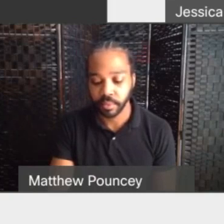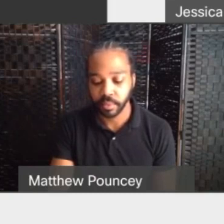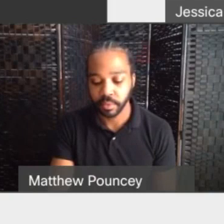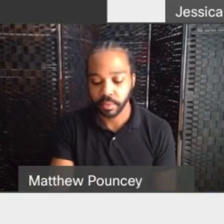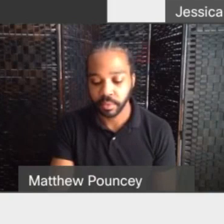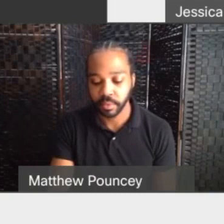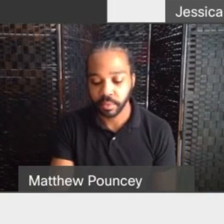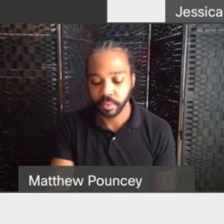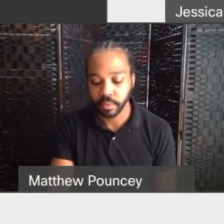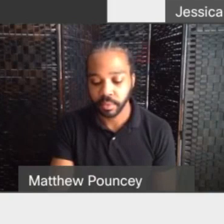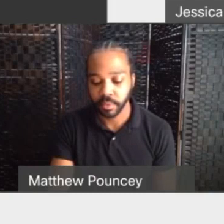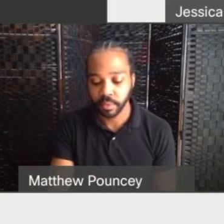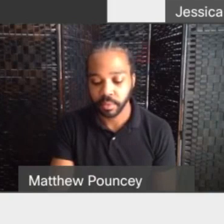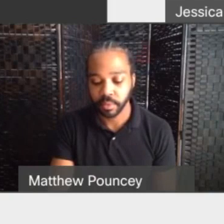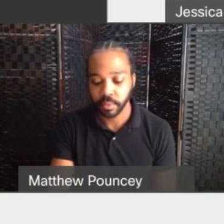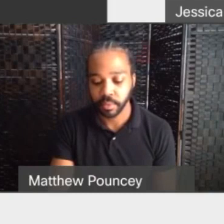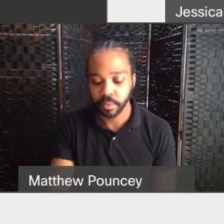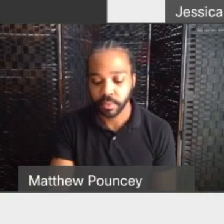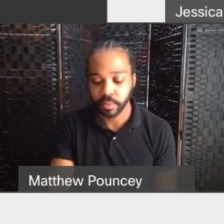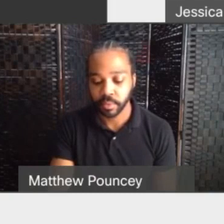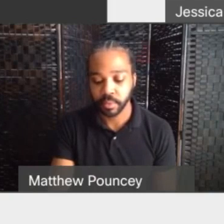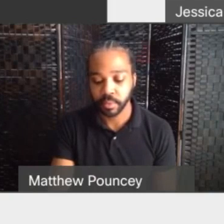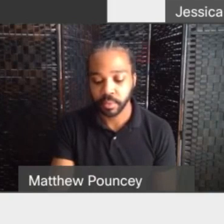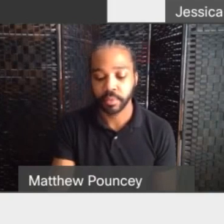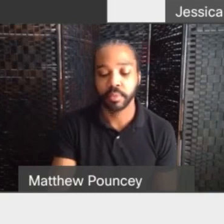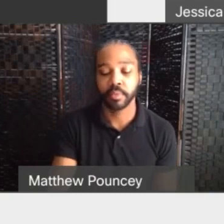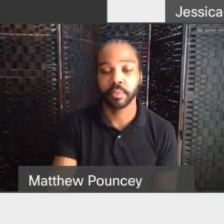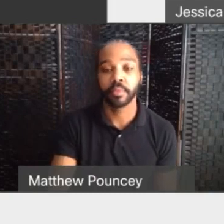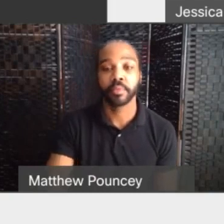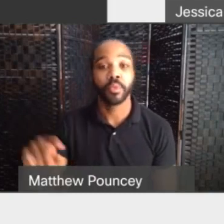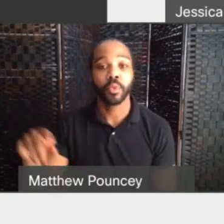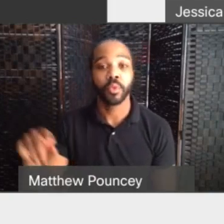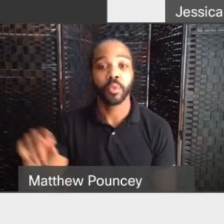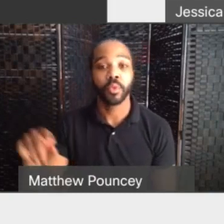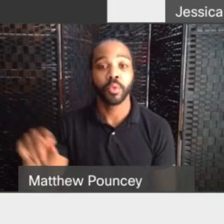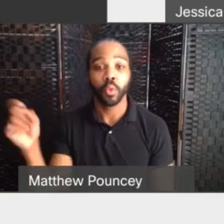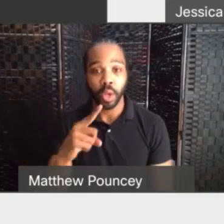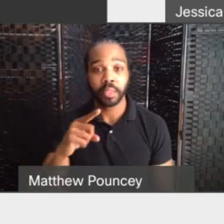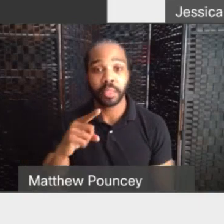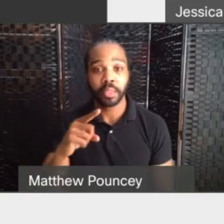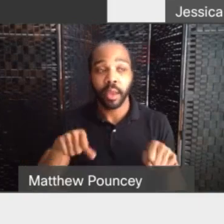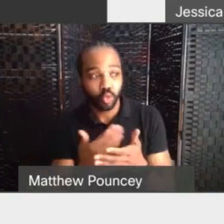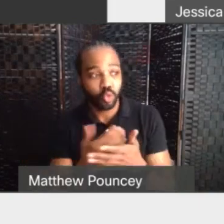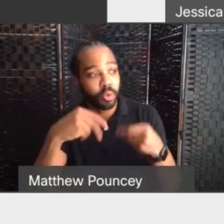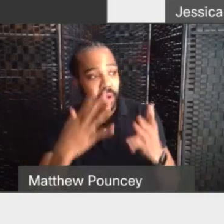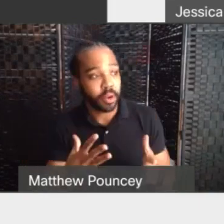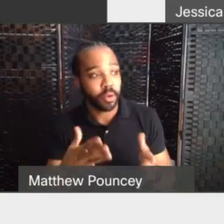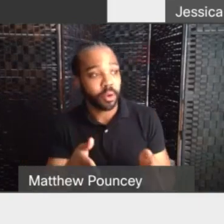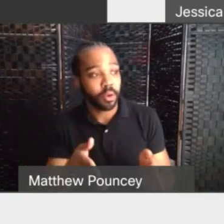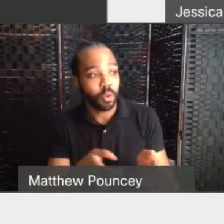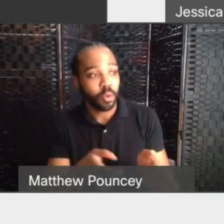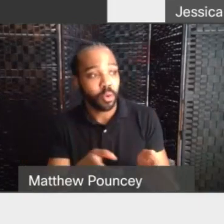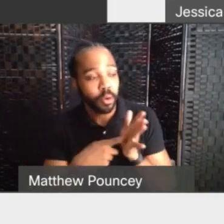Can a new provider require 2 negative results before a person transfers to